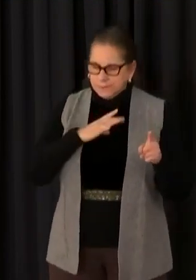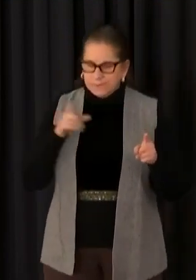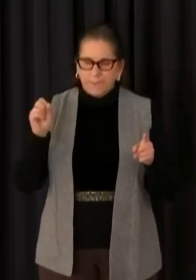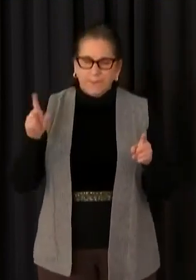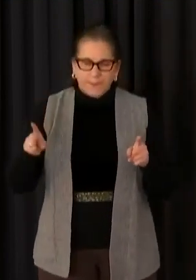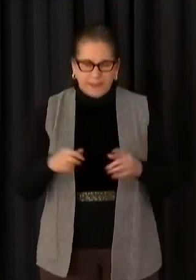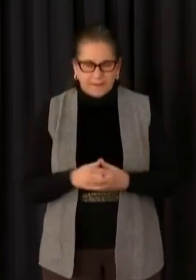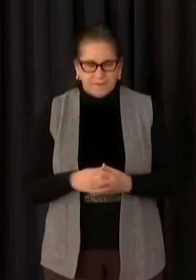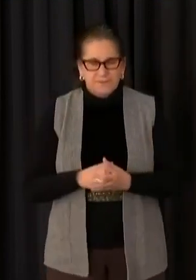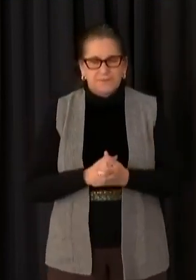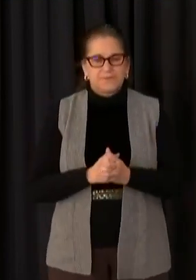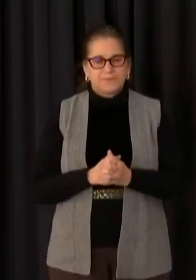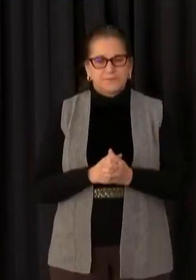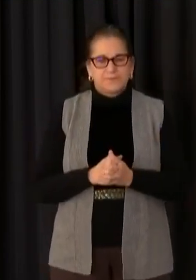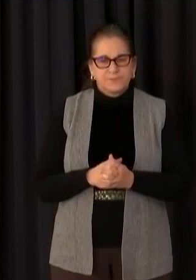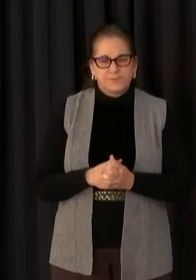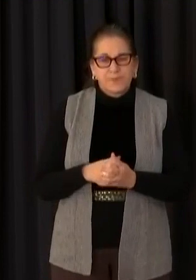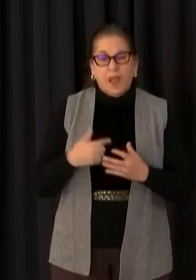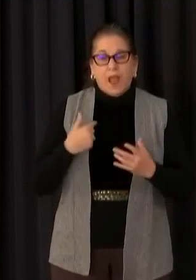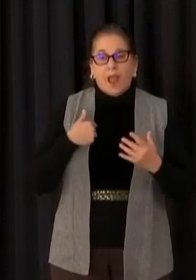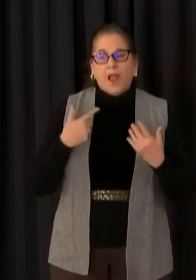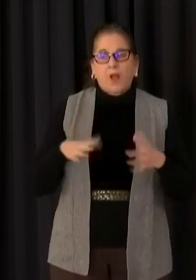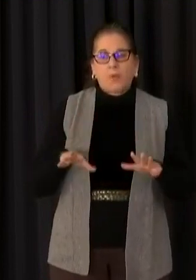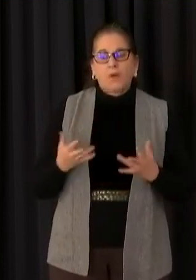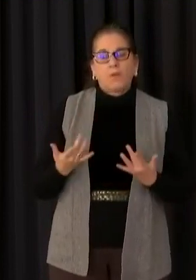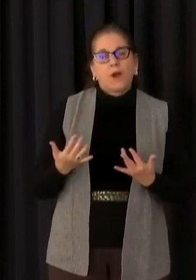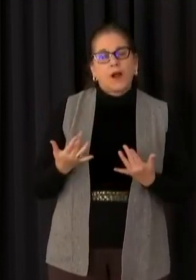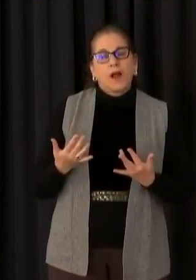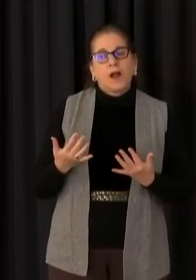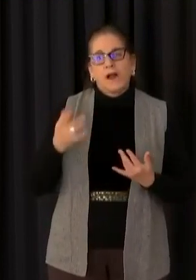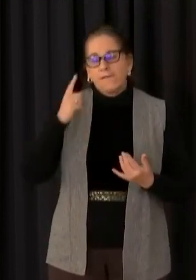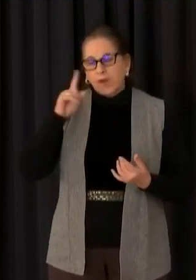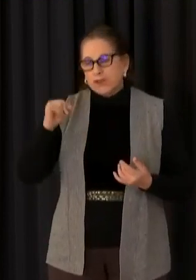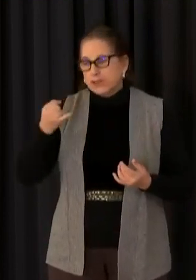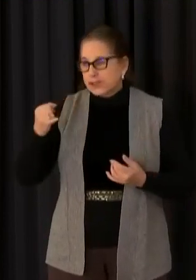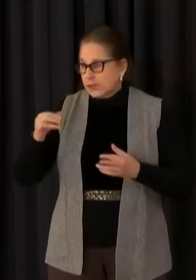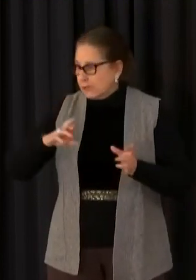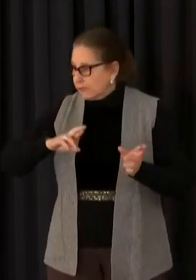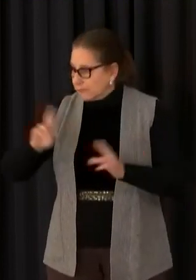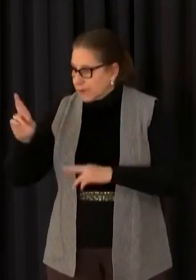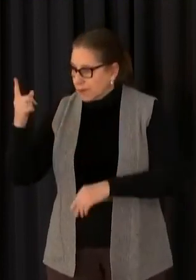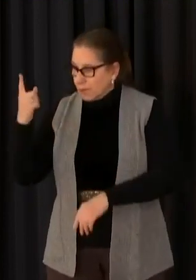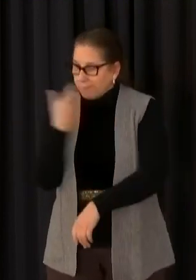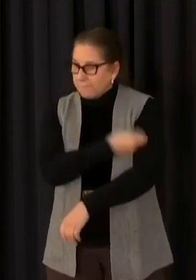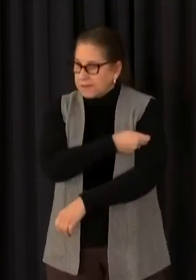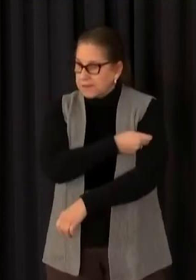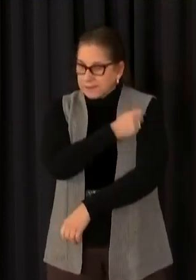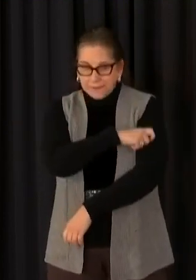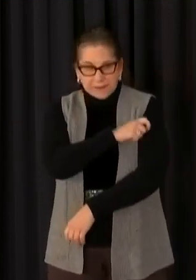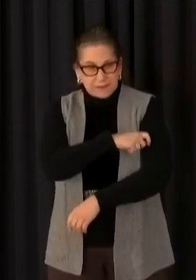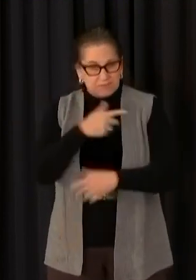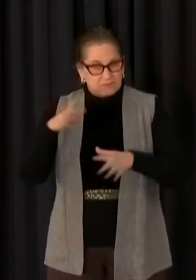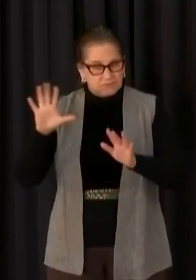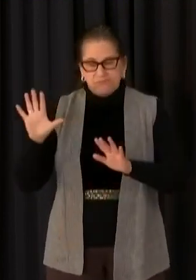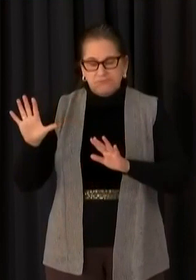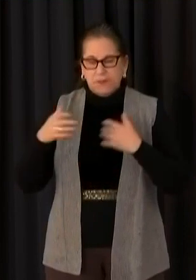any specific vaccine or waiting for any particular vaccine to receive approval in the U.S. So if your group is